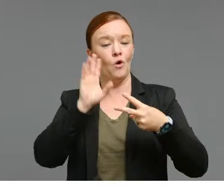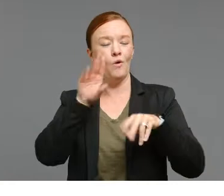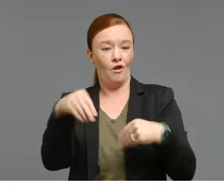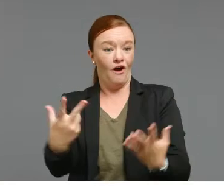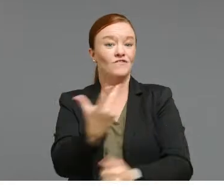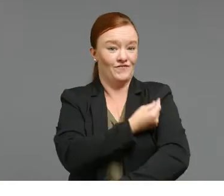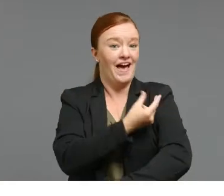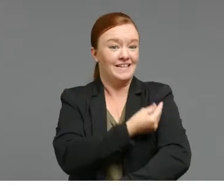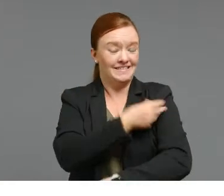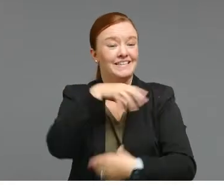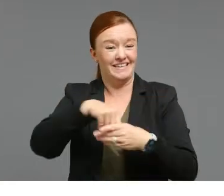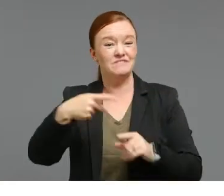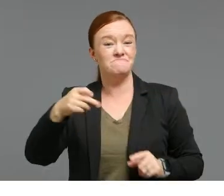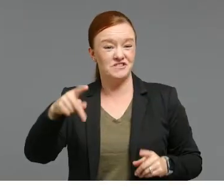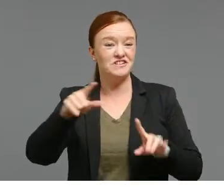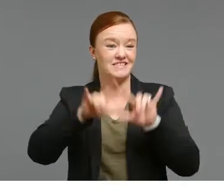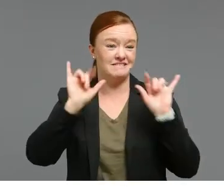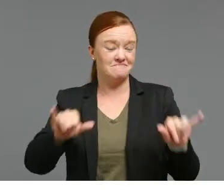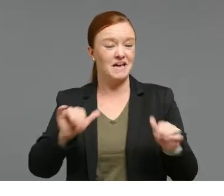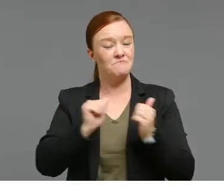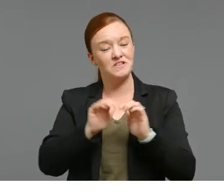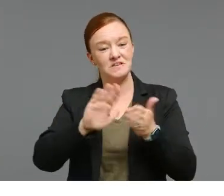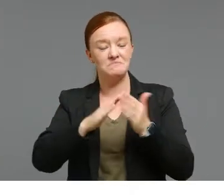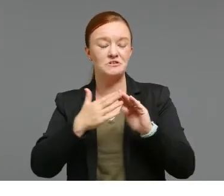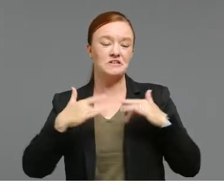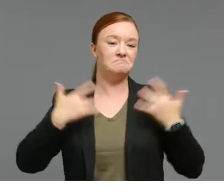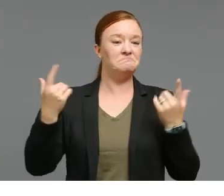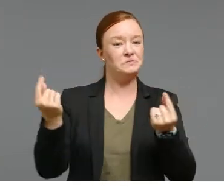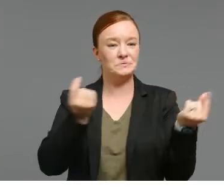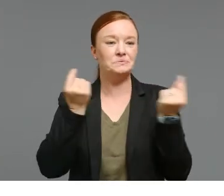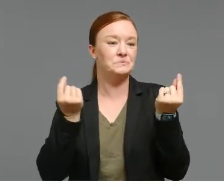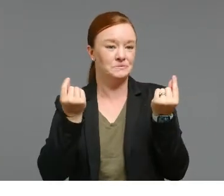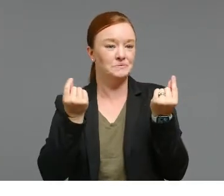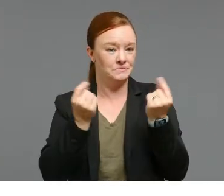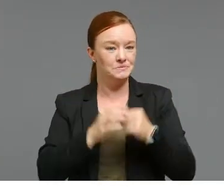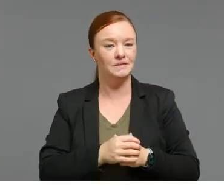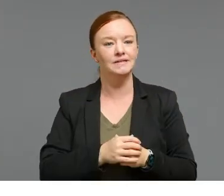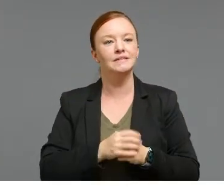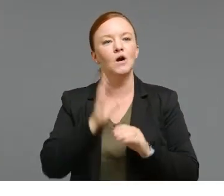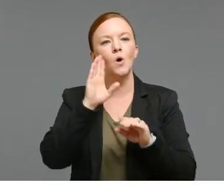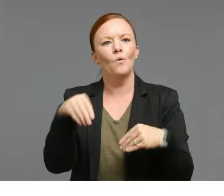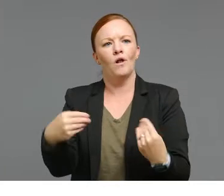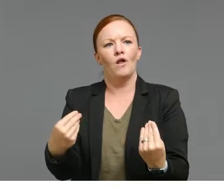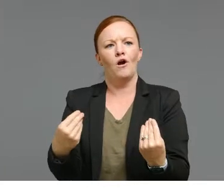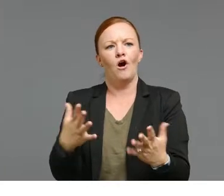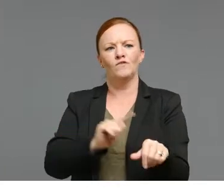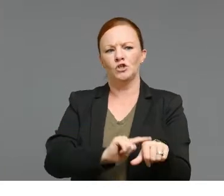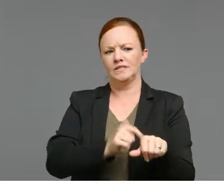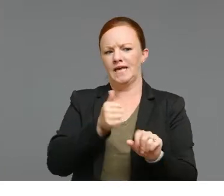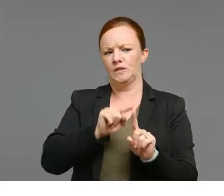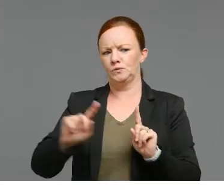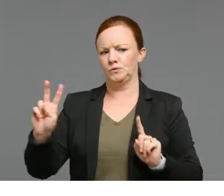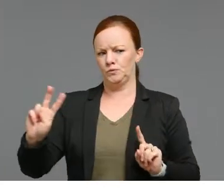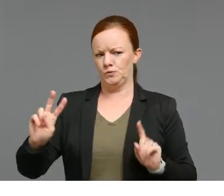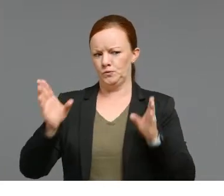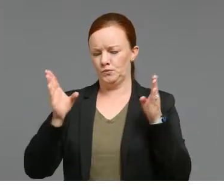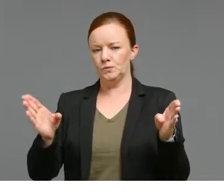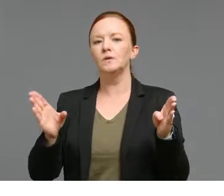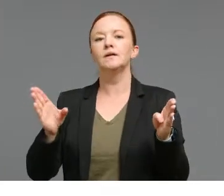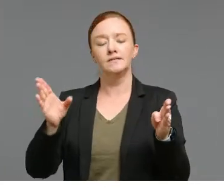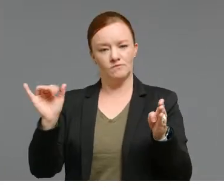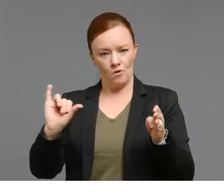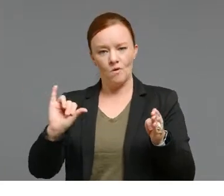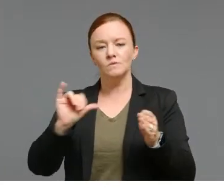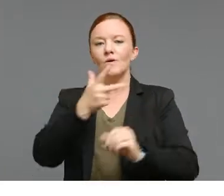at Grant Park from 8 to 2. We will also be hosting a vaccine event with those same